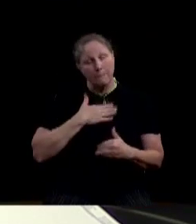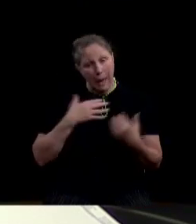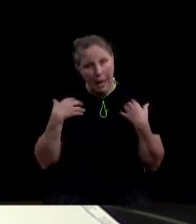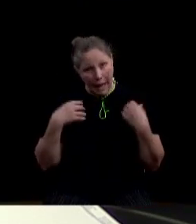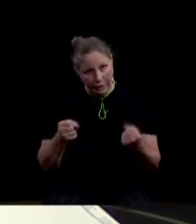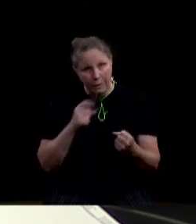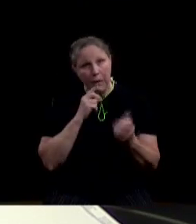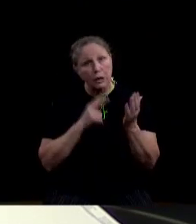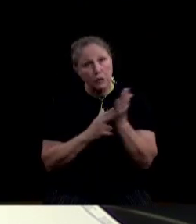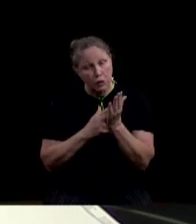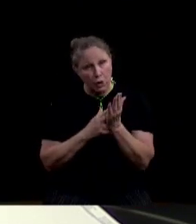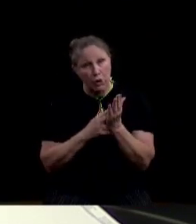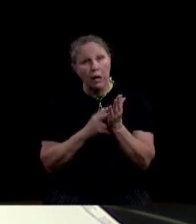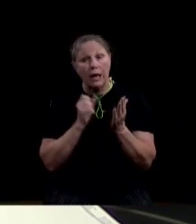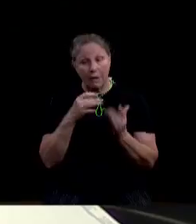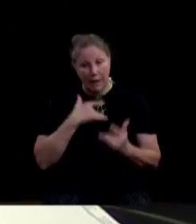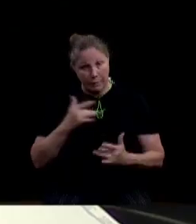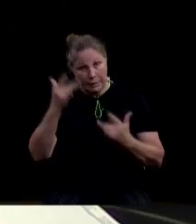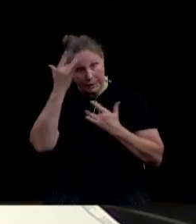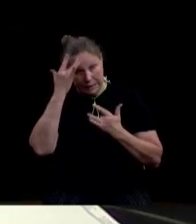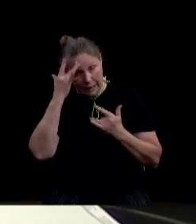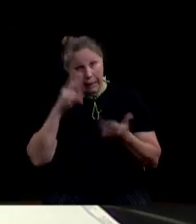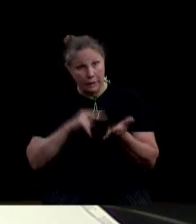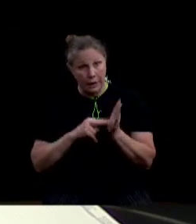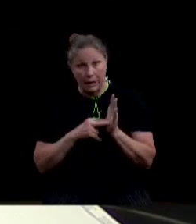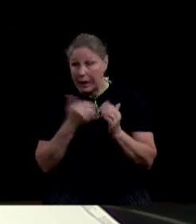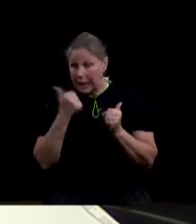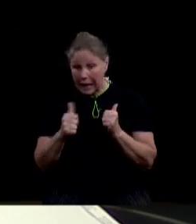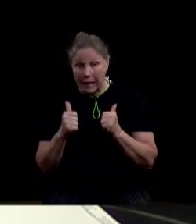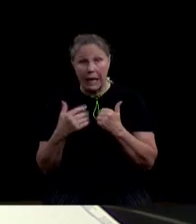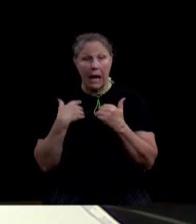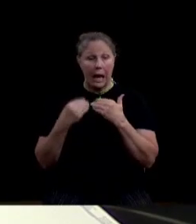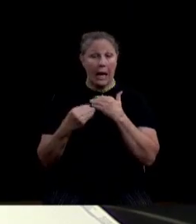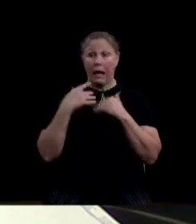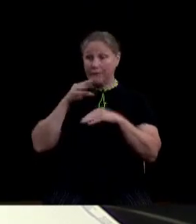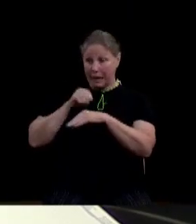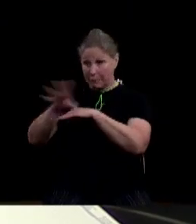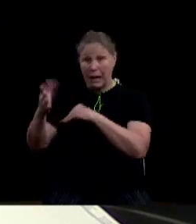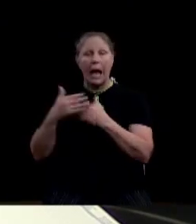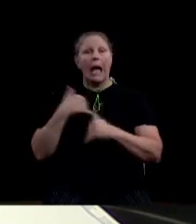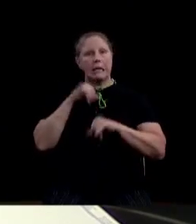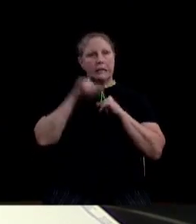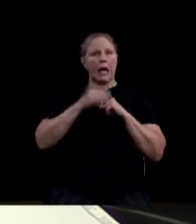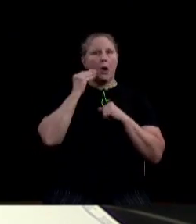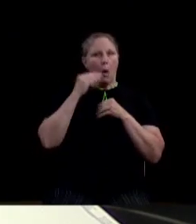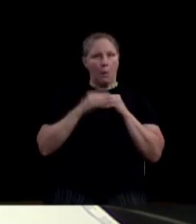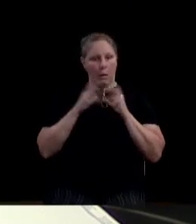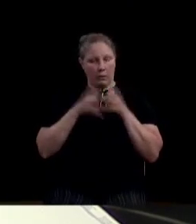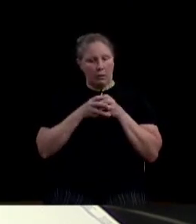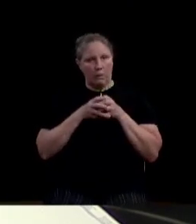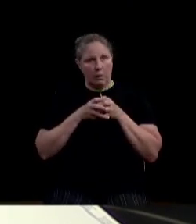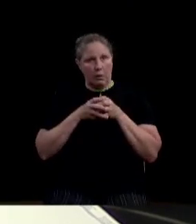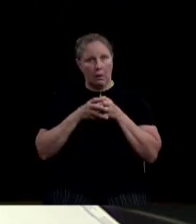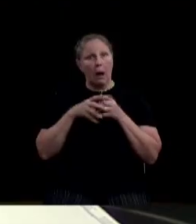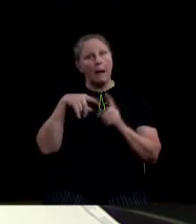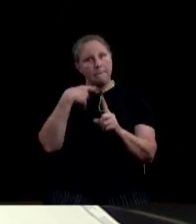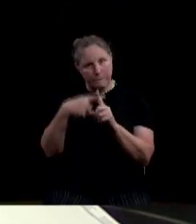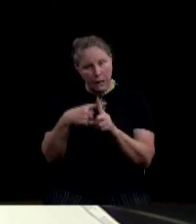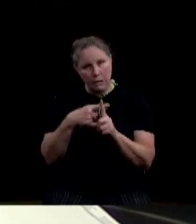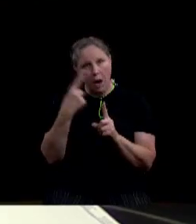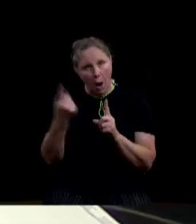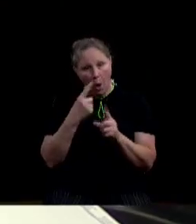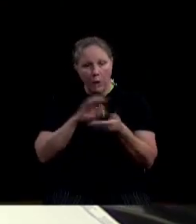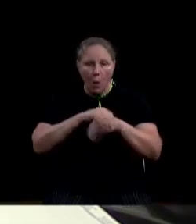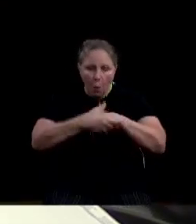anything that can spread to others, I stay in my house and focus on my recovery. Plus, I always wash my hands before I cook, eat, and other activities